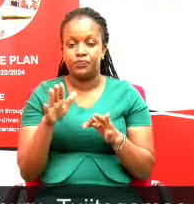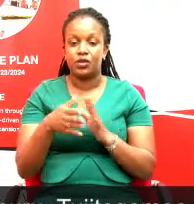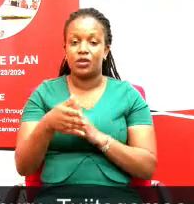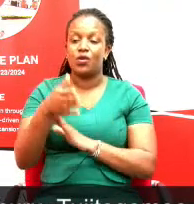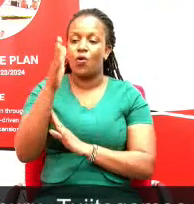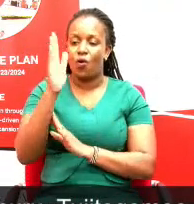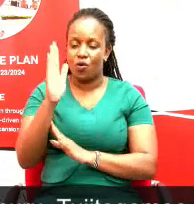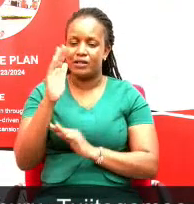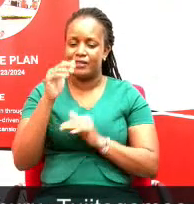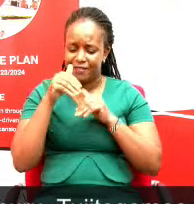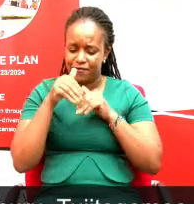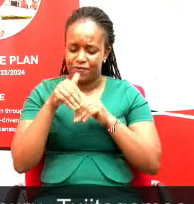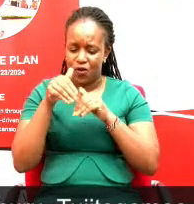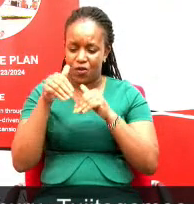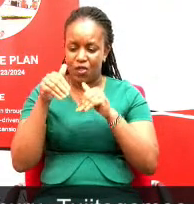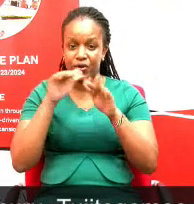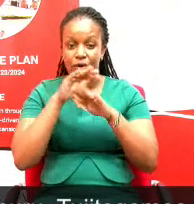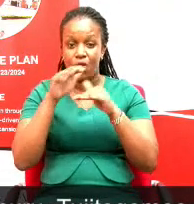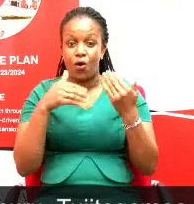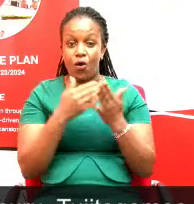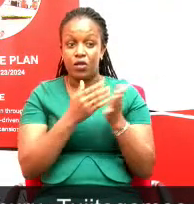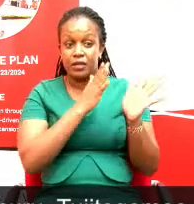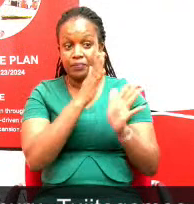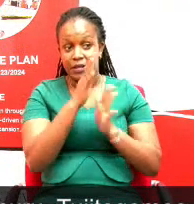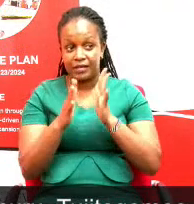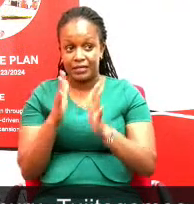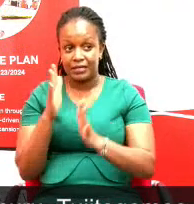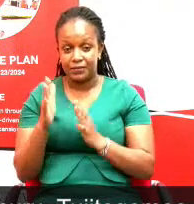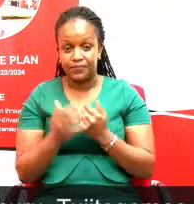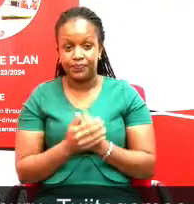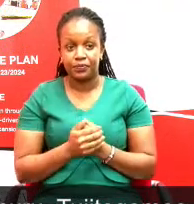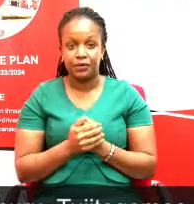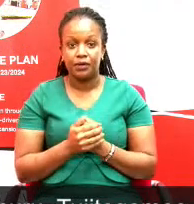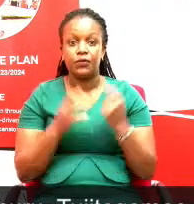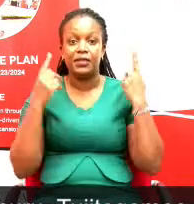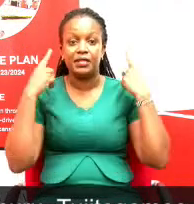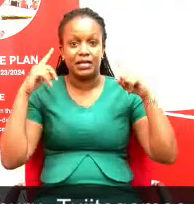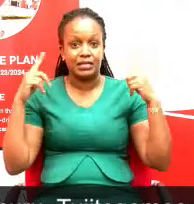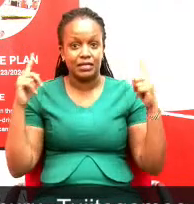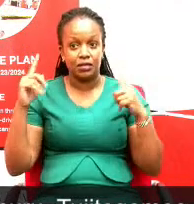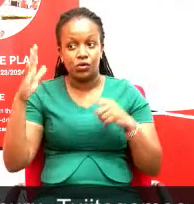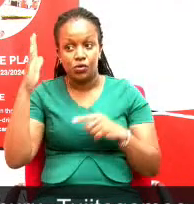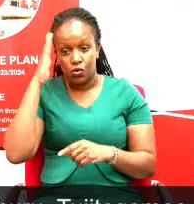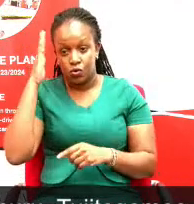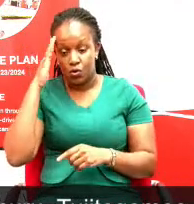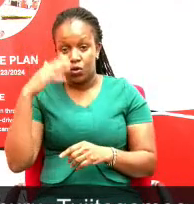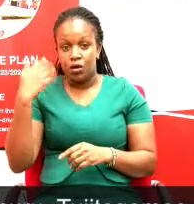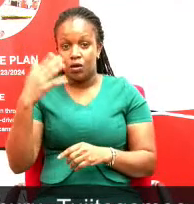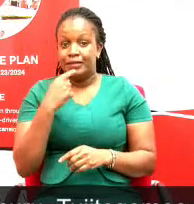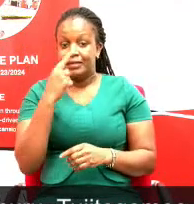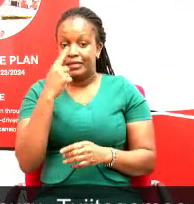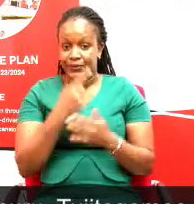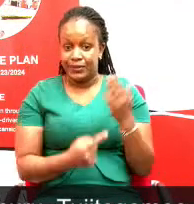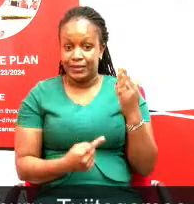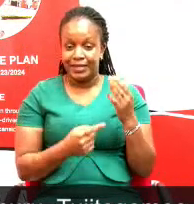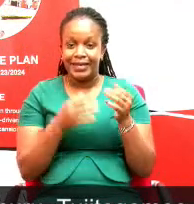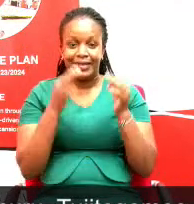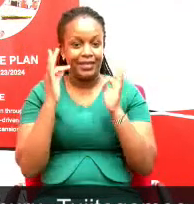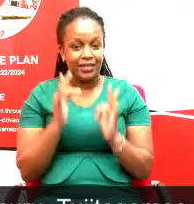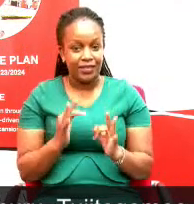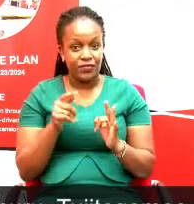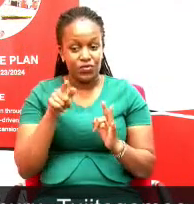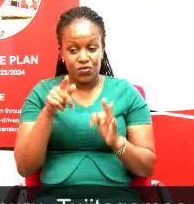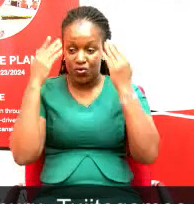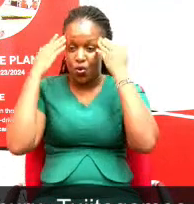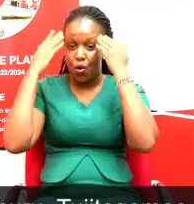broadly to its plan, with huge history of success. You know, they say, if you don't know